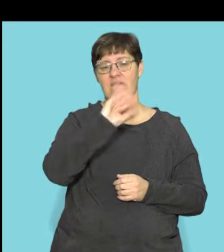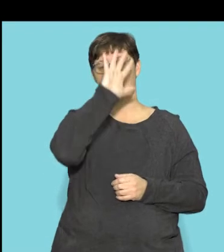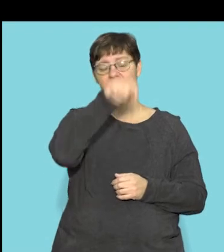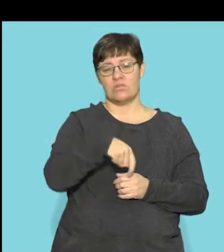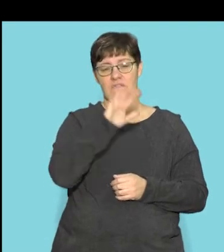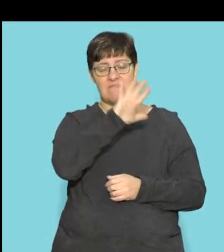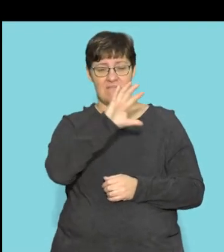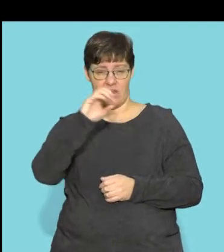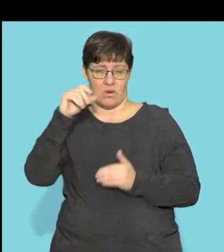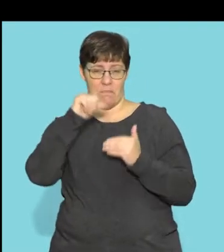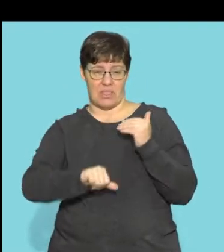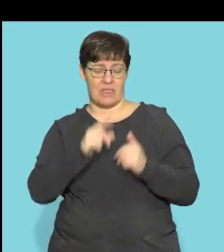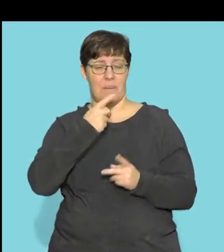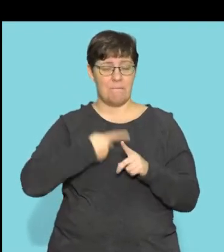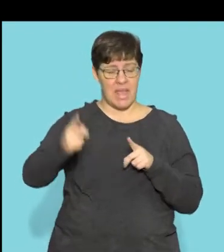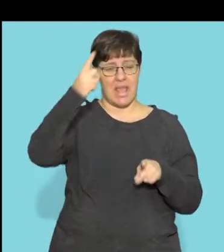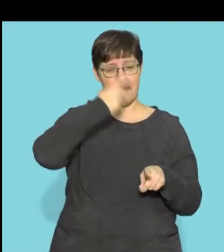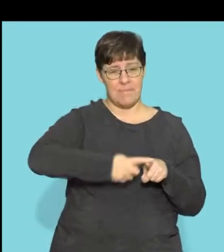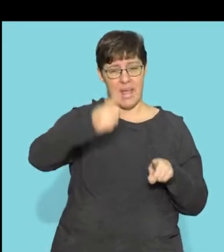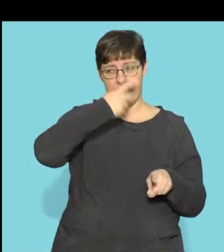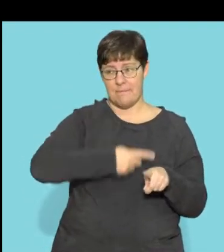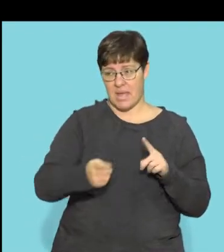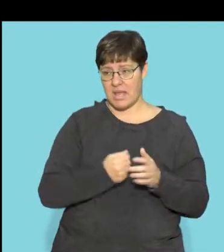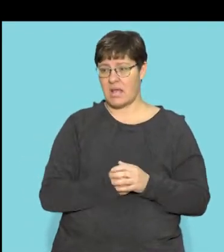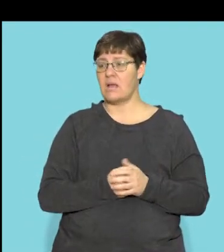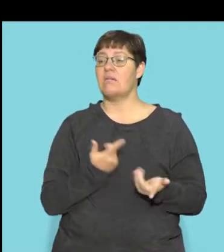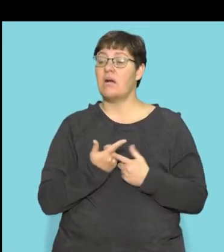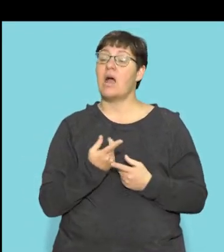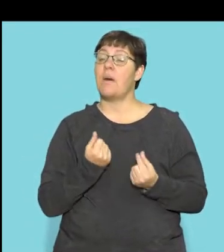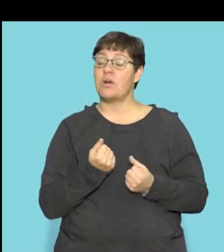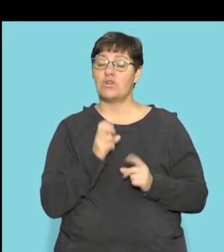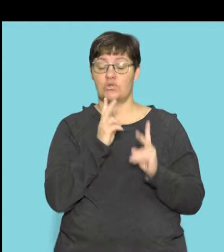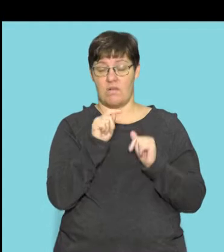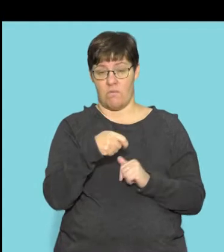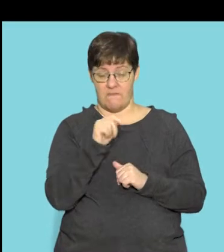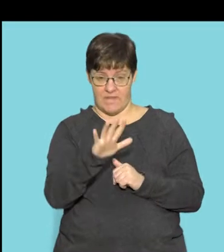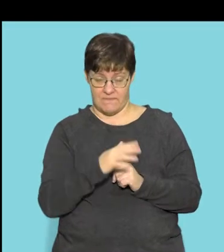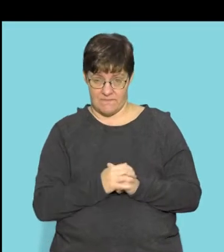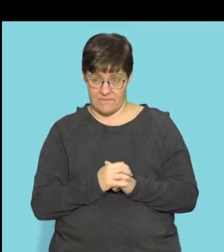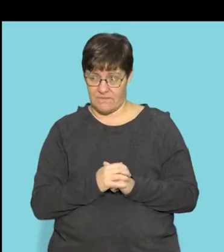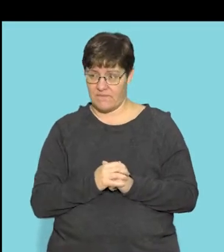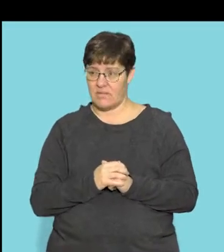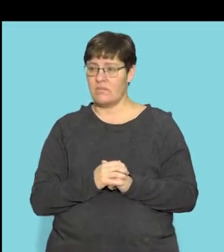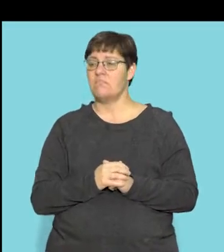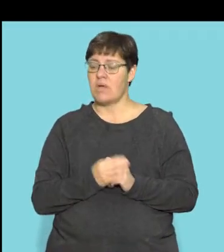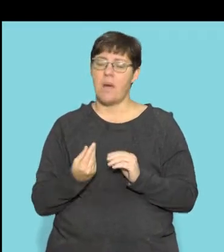a month at an interest rate of 12.5, still the same, still compounded monthly. How many